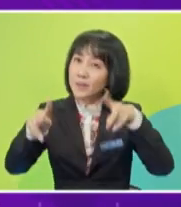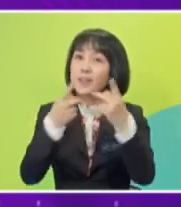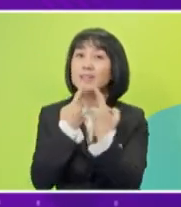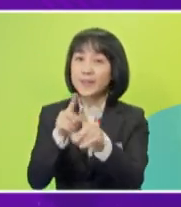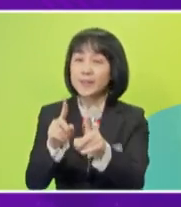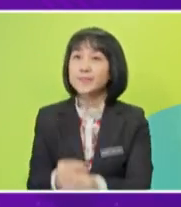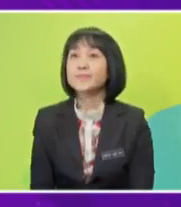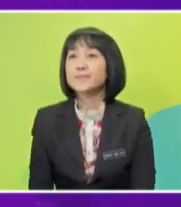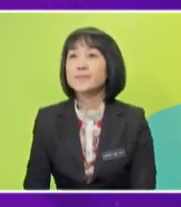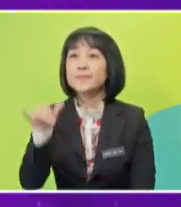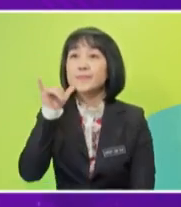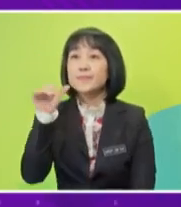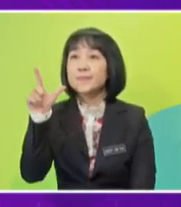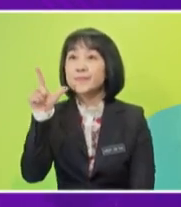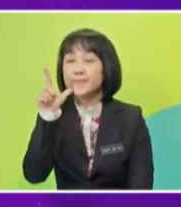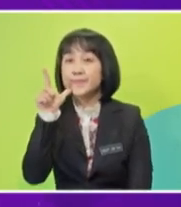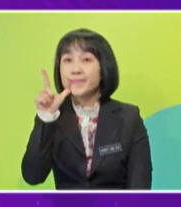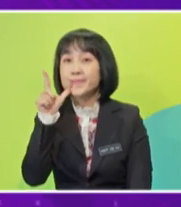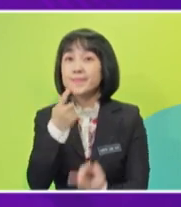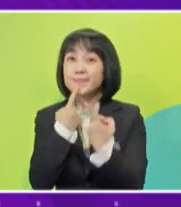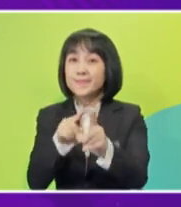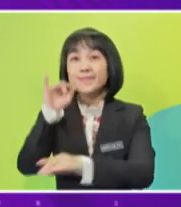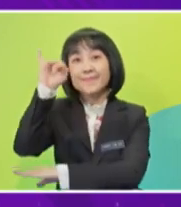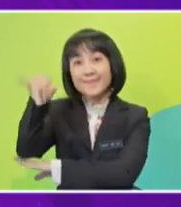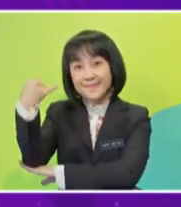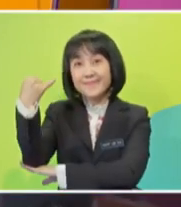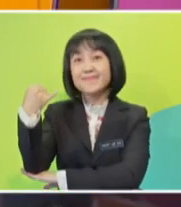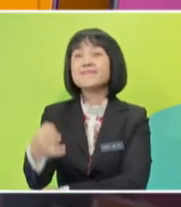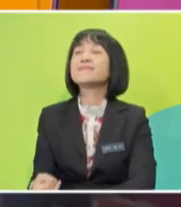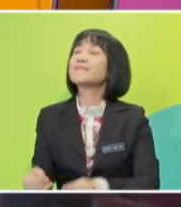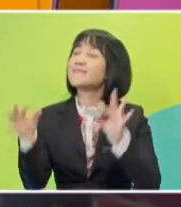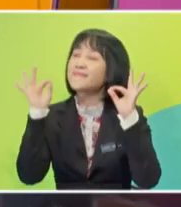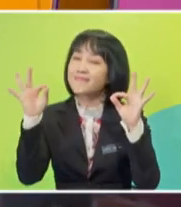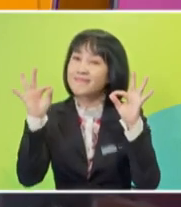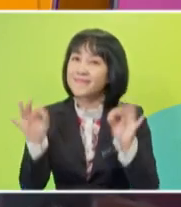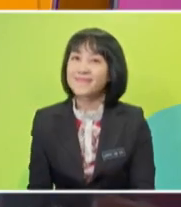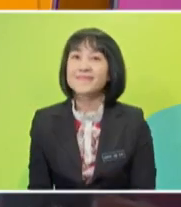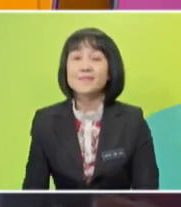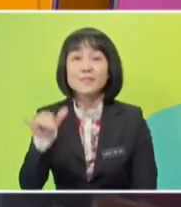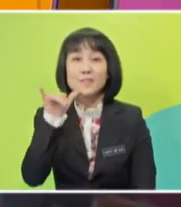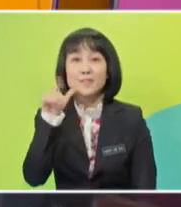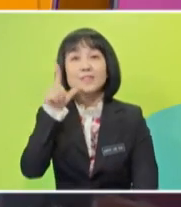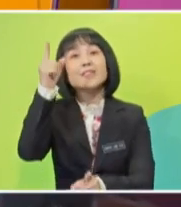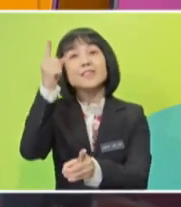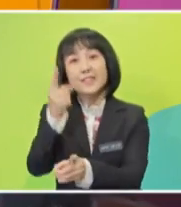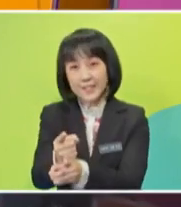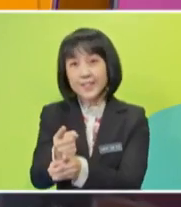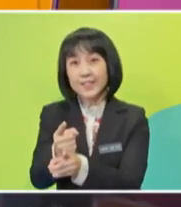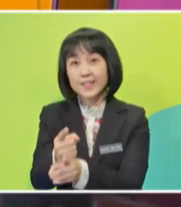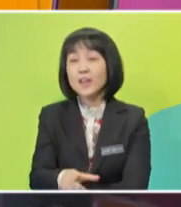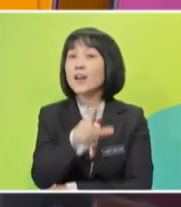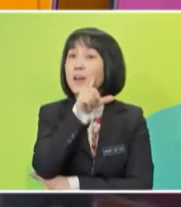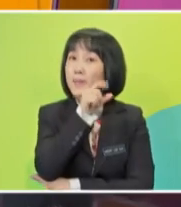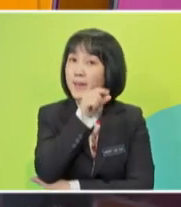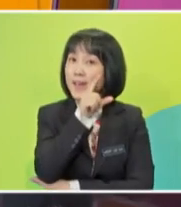Yunling. Jungle. Jungle. Perfect, Yunling. You are right. So, the